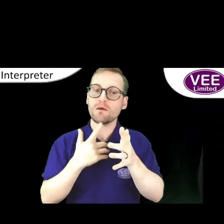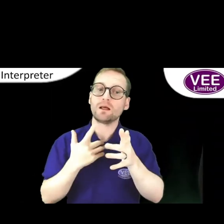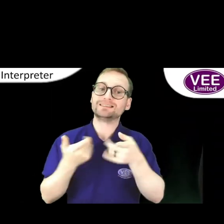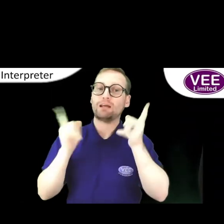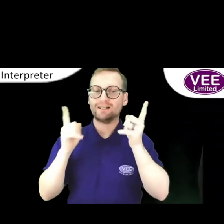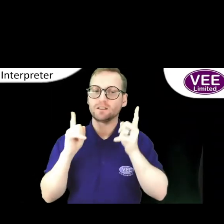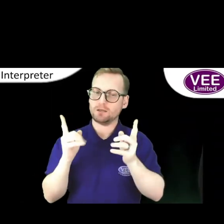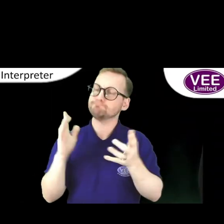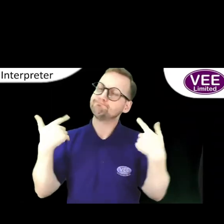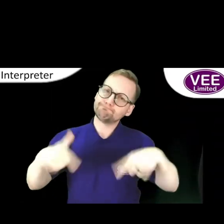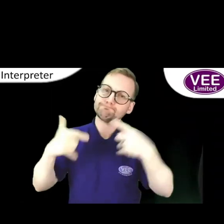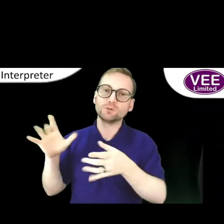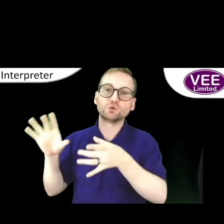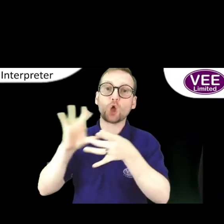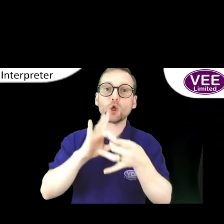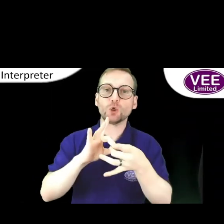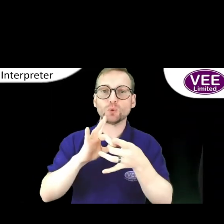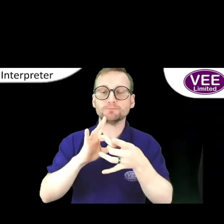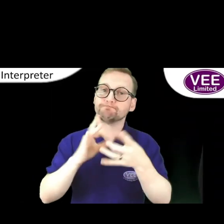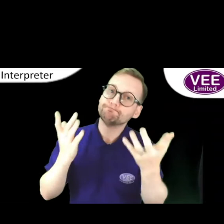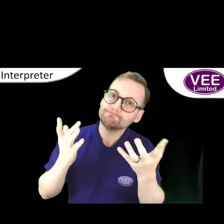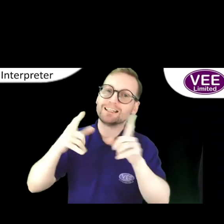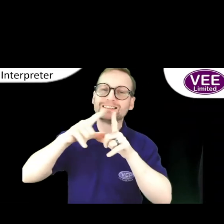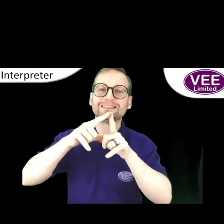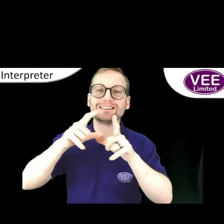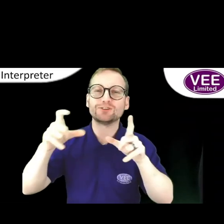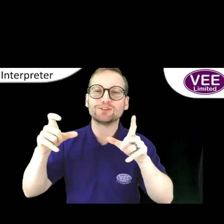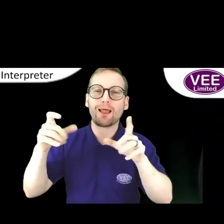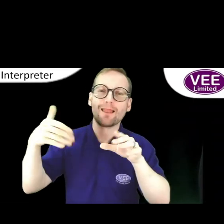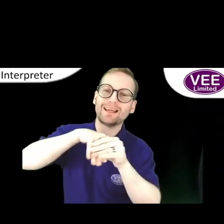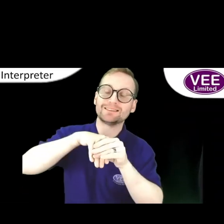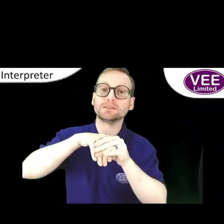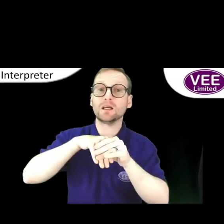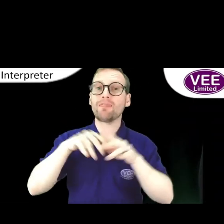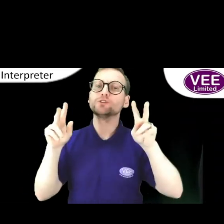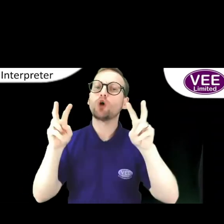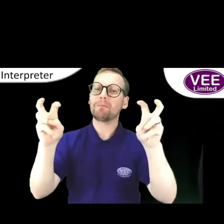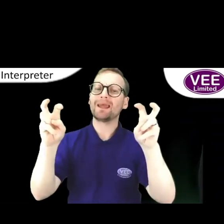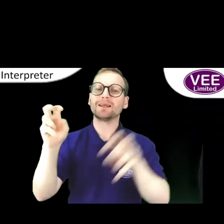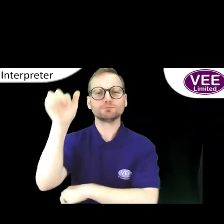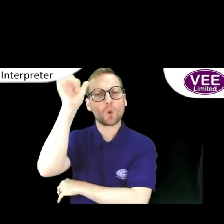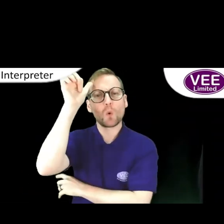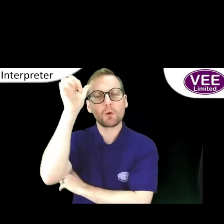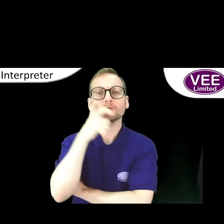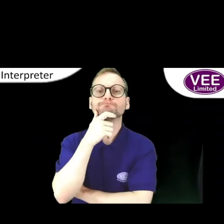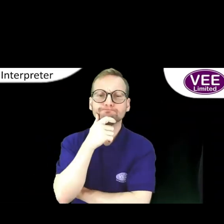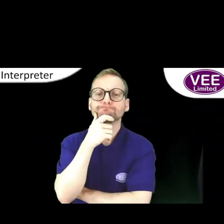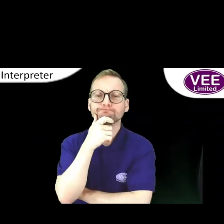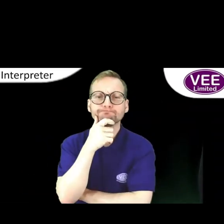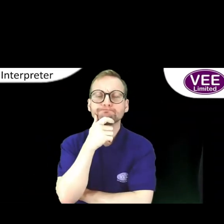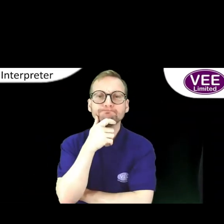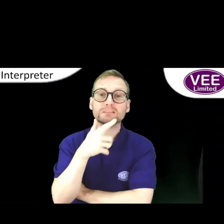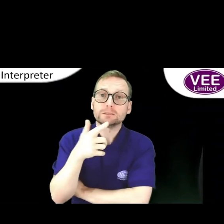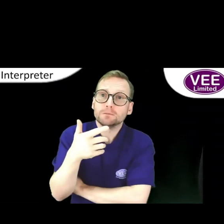to join you, albeit digitally. Migration is a topic we are all familiar with. It is one that